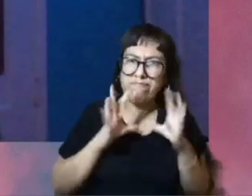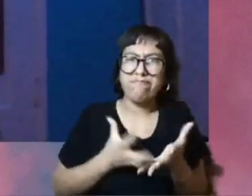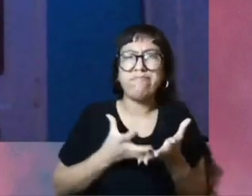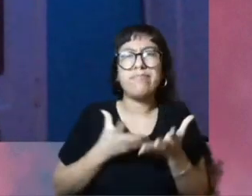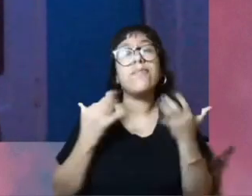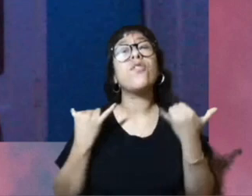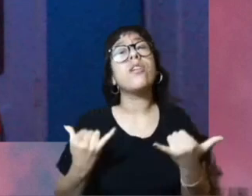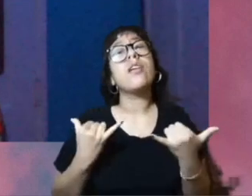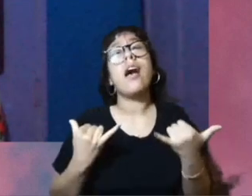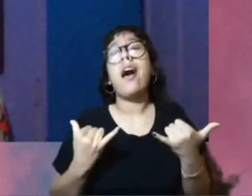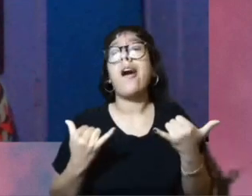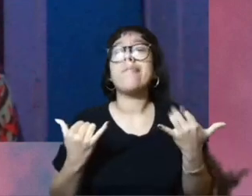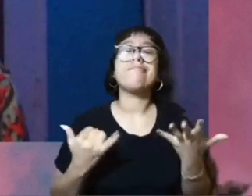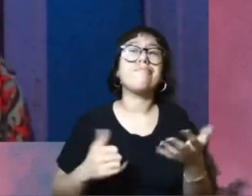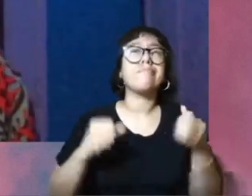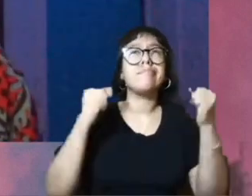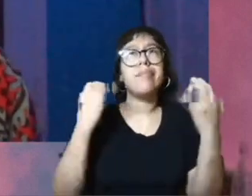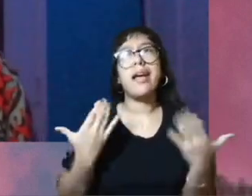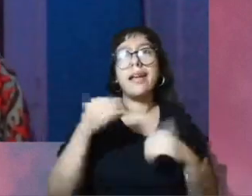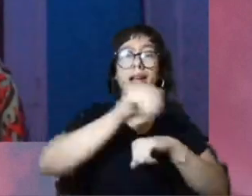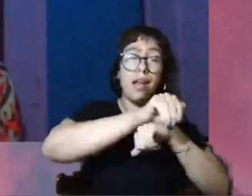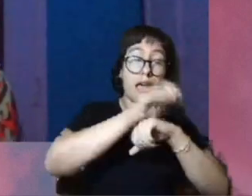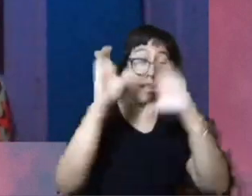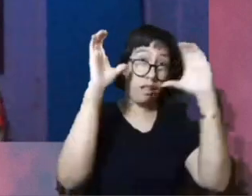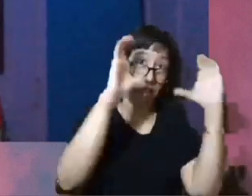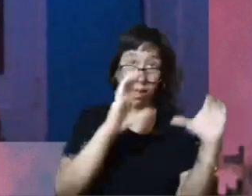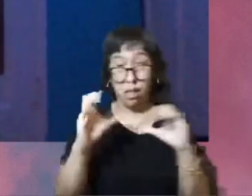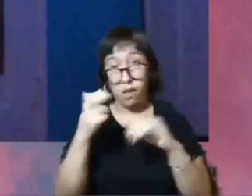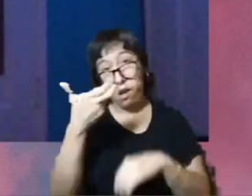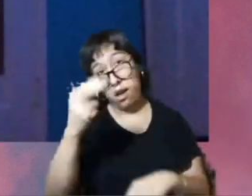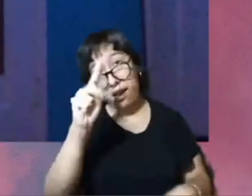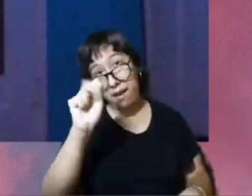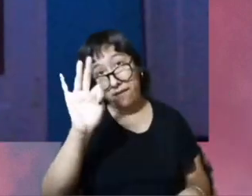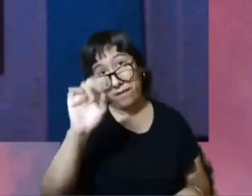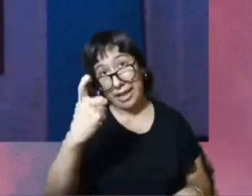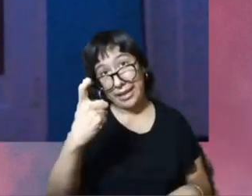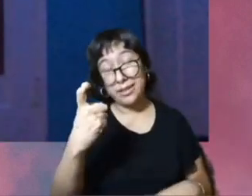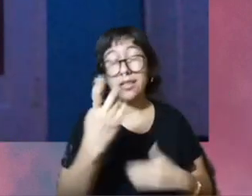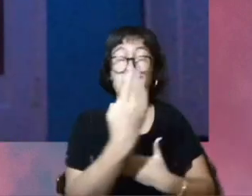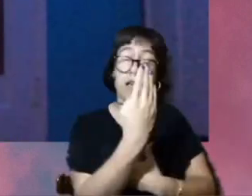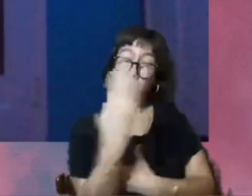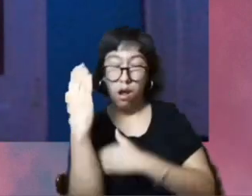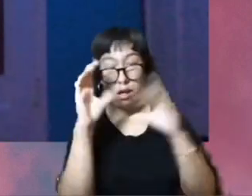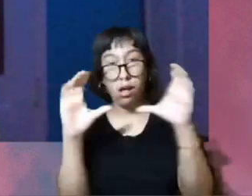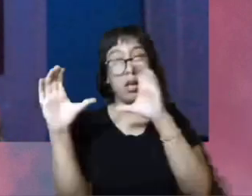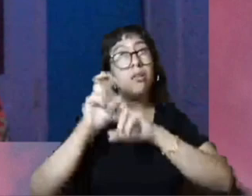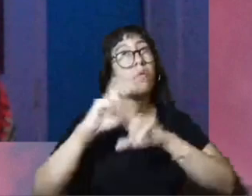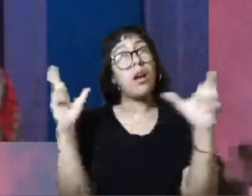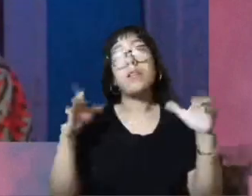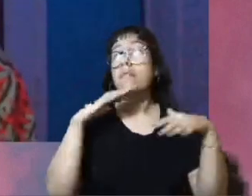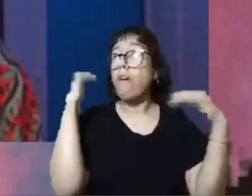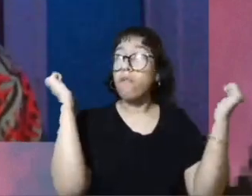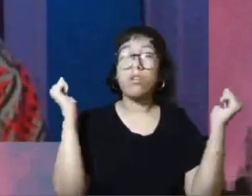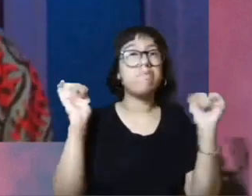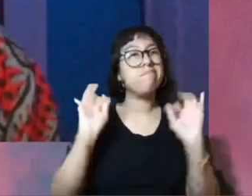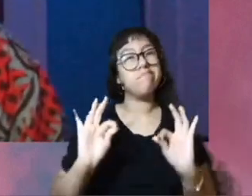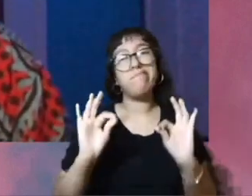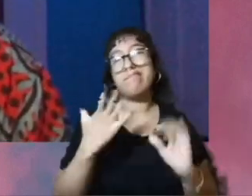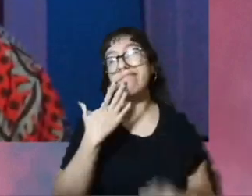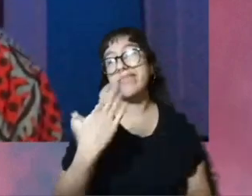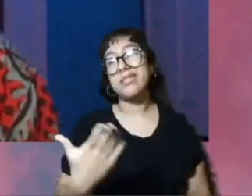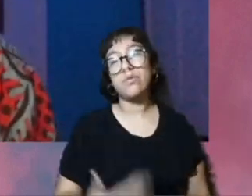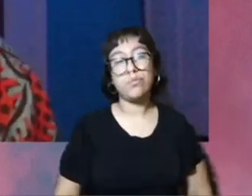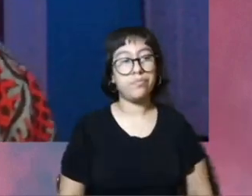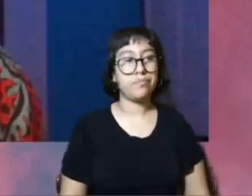now, here's to too many late nights on Netflix and early mornings dreaming of the end. Thank you.